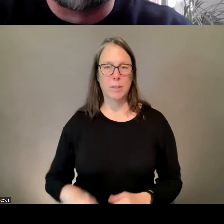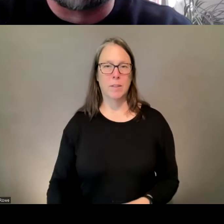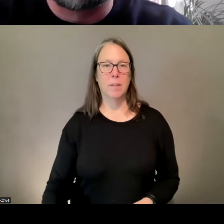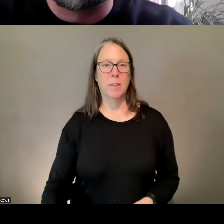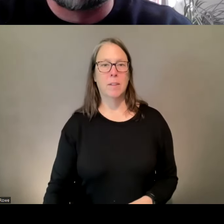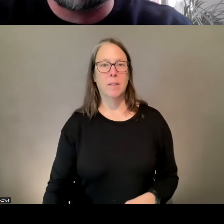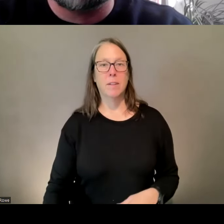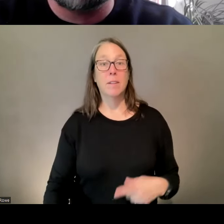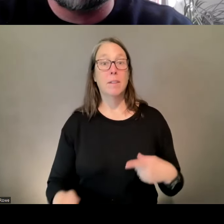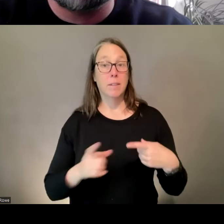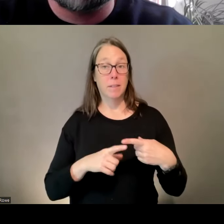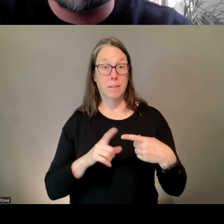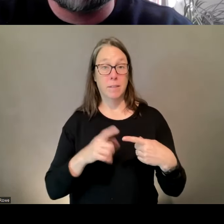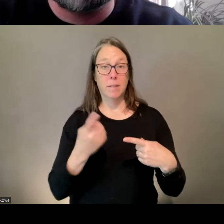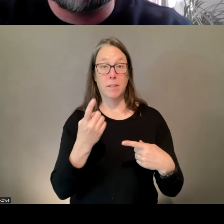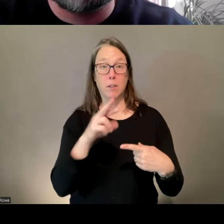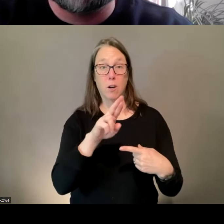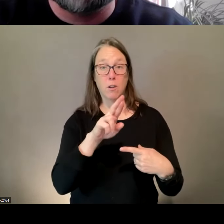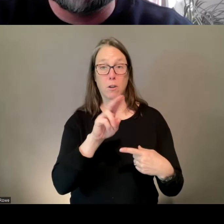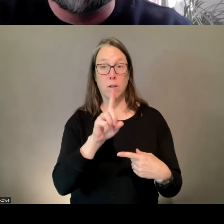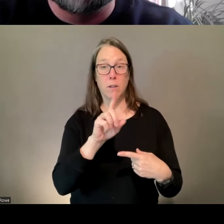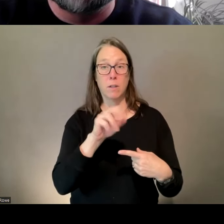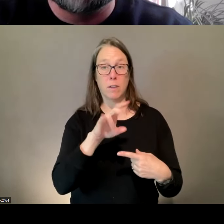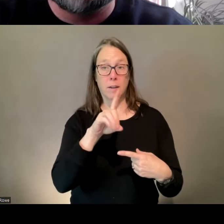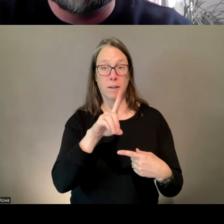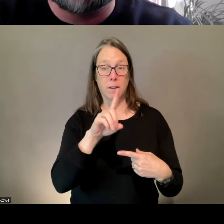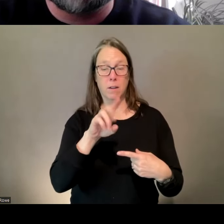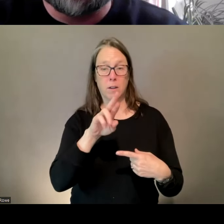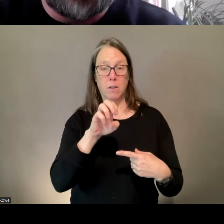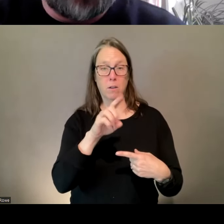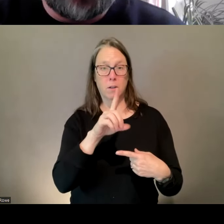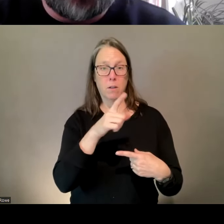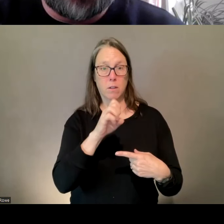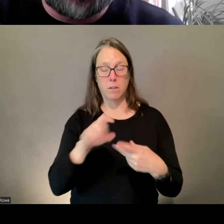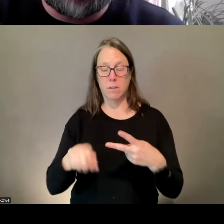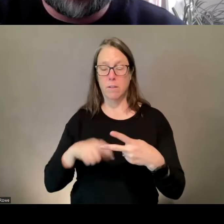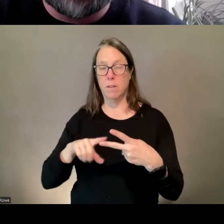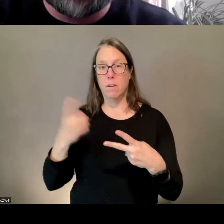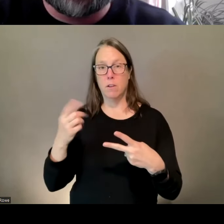Joining us today, we have Drs. David Dredge and Dr. Brian Wishart.